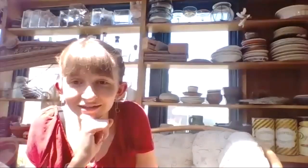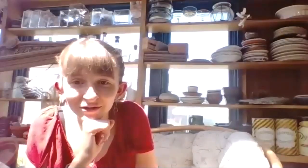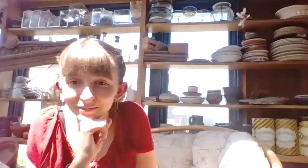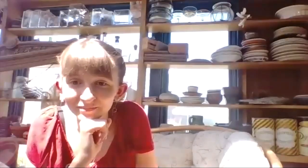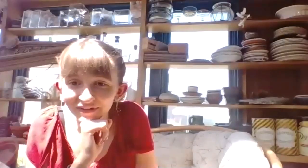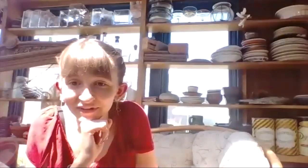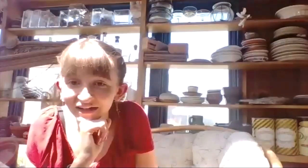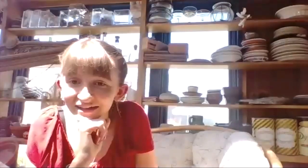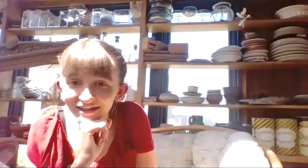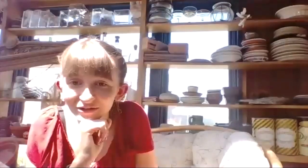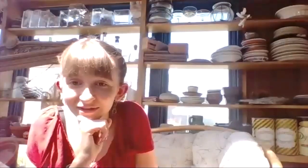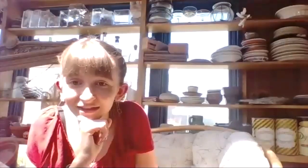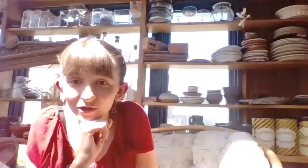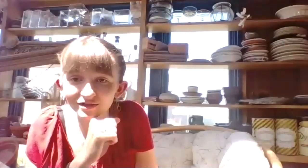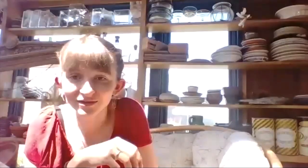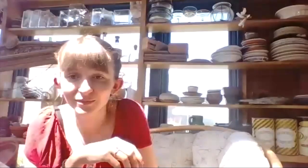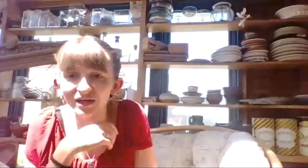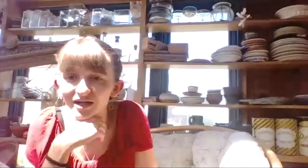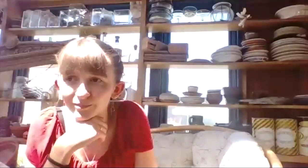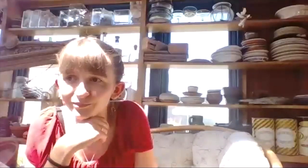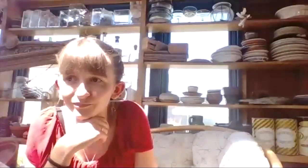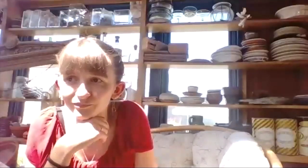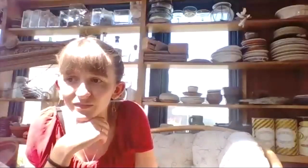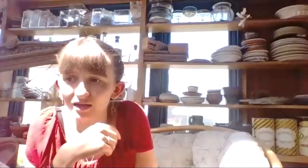I don't. I don't really know. So, but